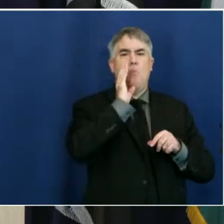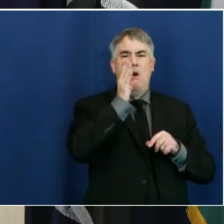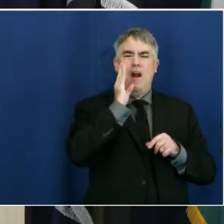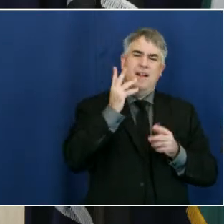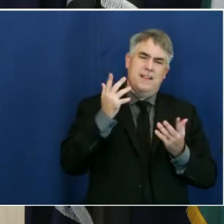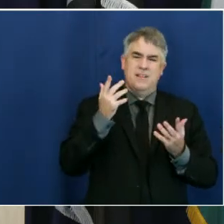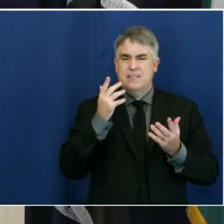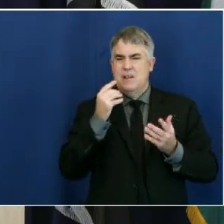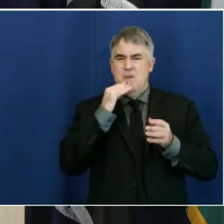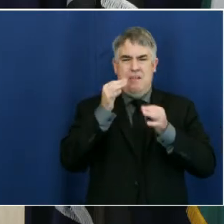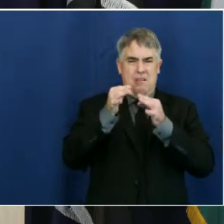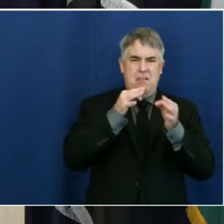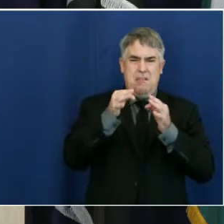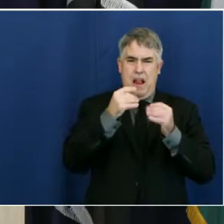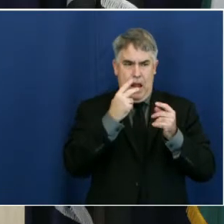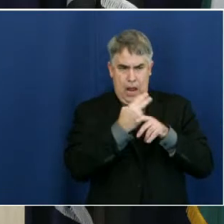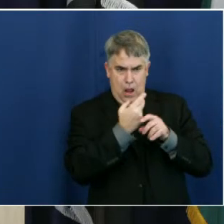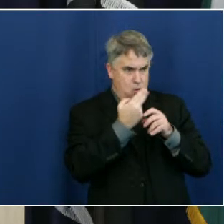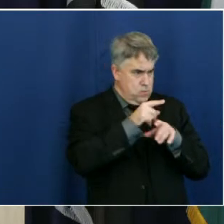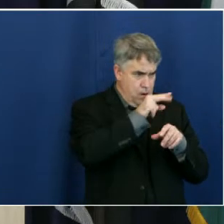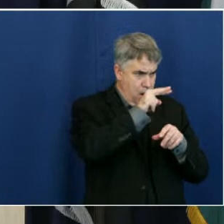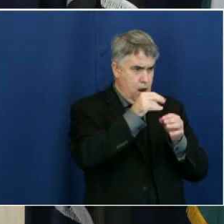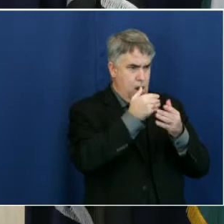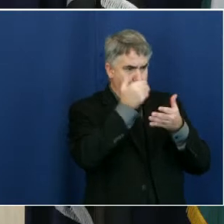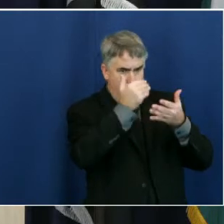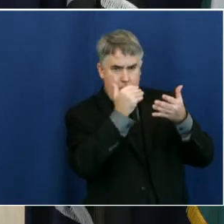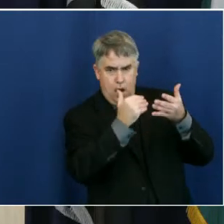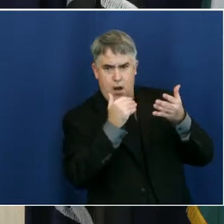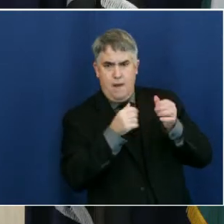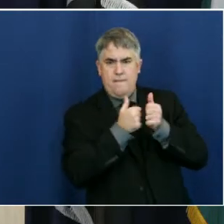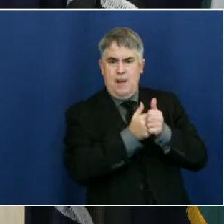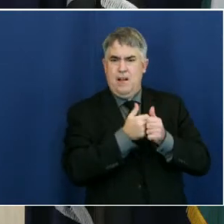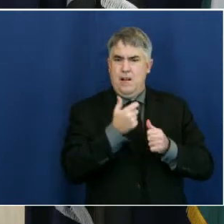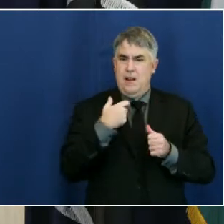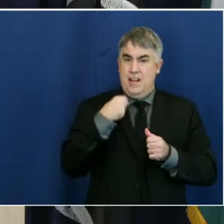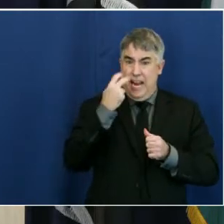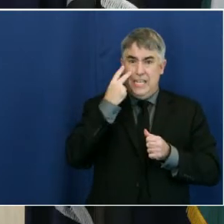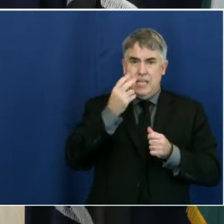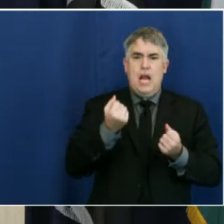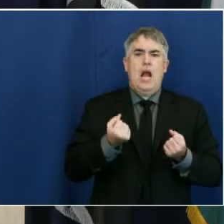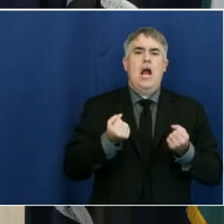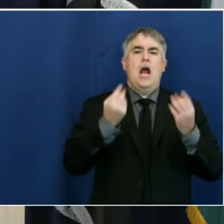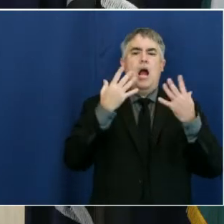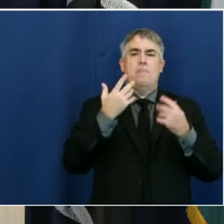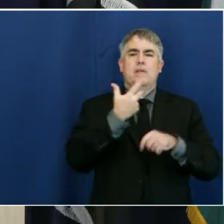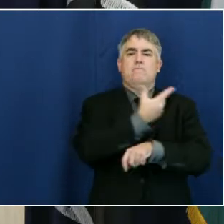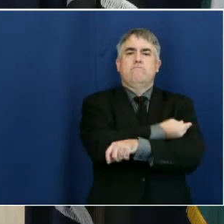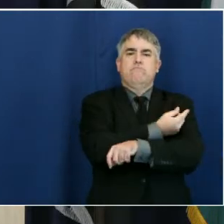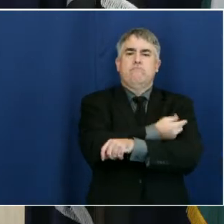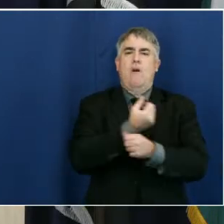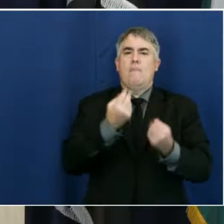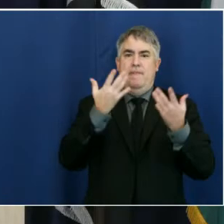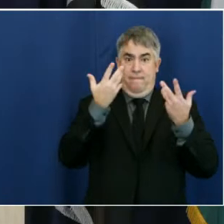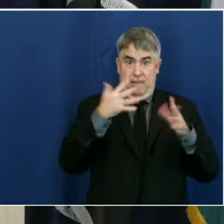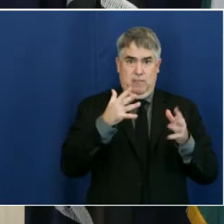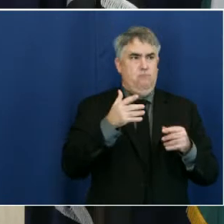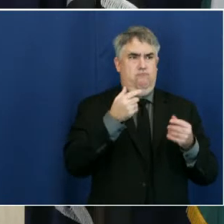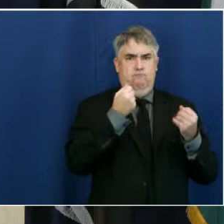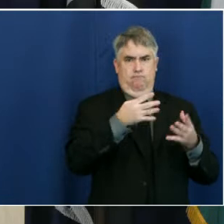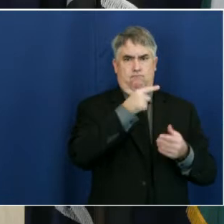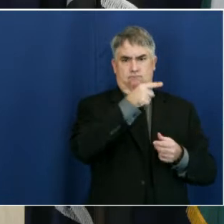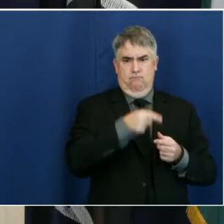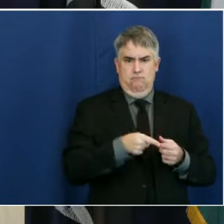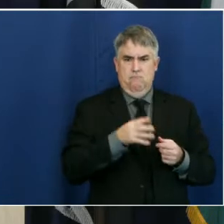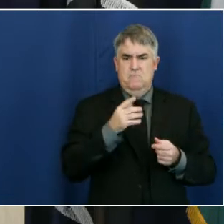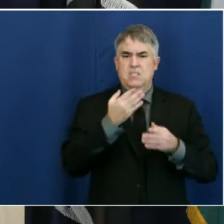and is accessible. It will show you the total dosages shipped, how many have been administered. We also have a breakdown of those who have received vaccines